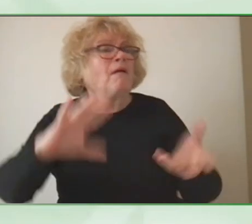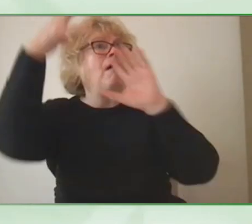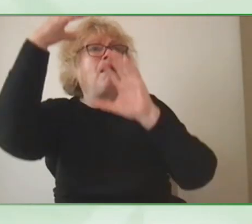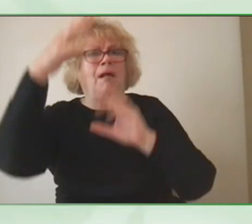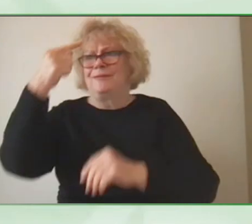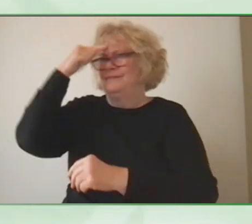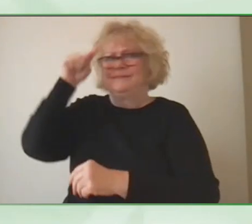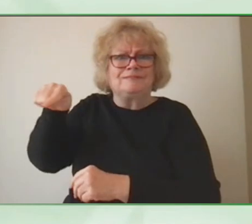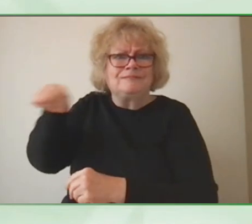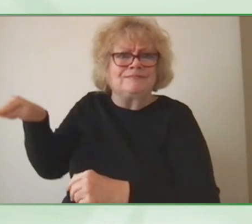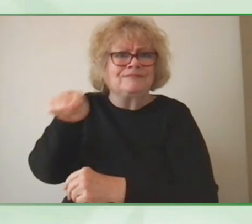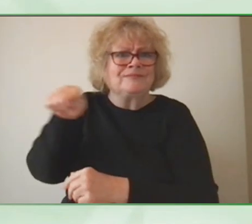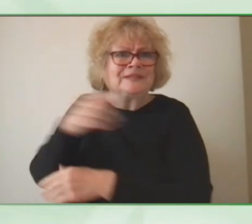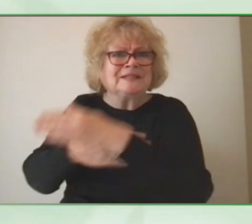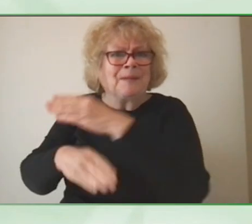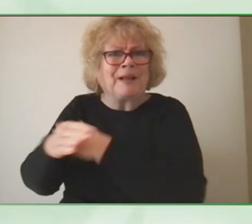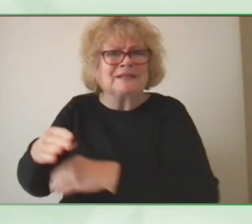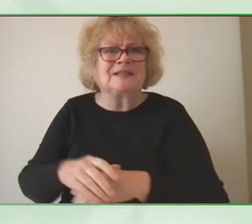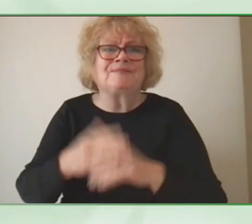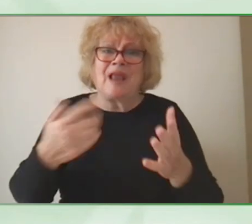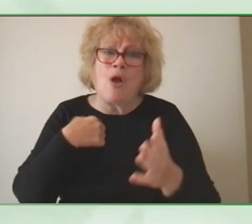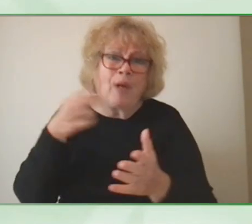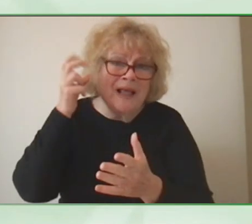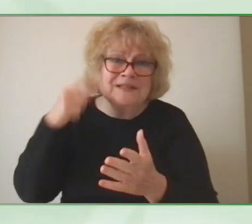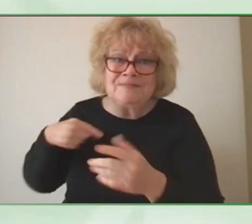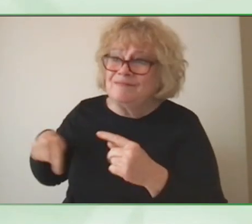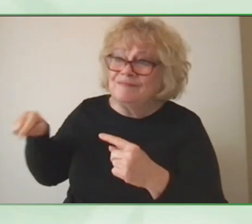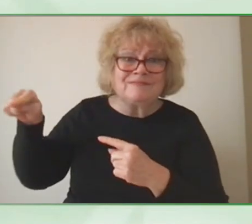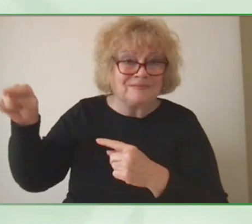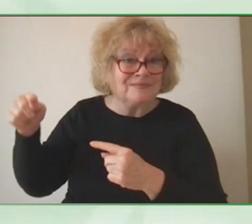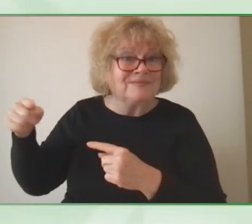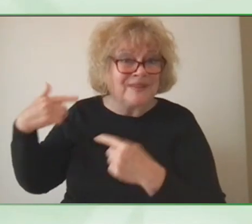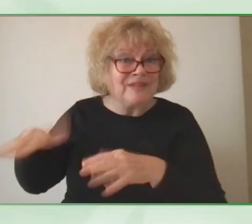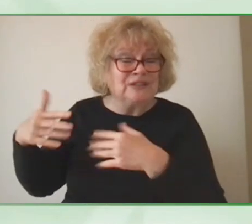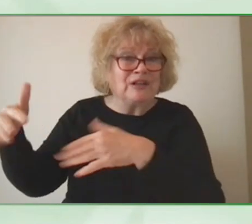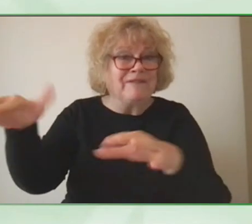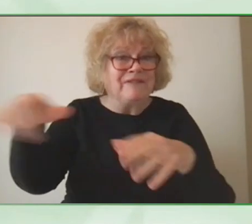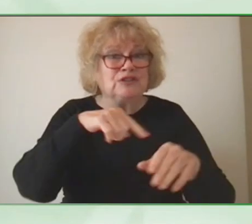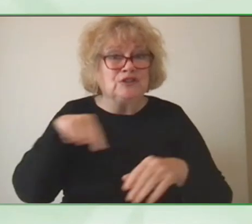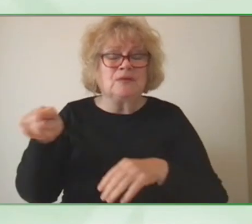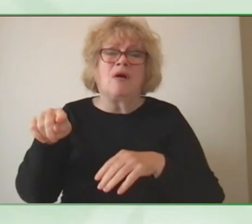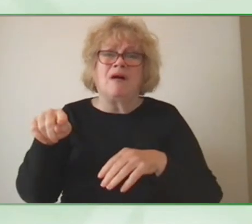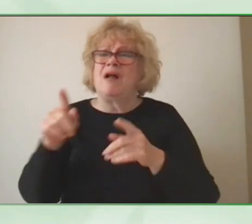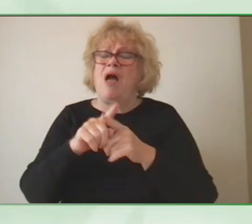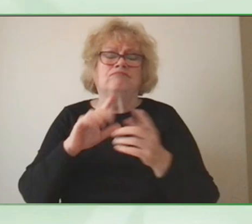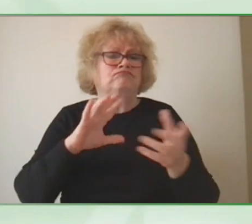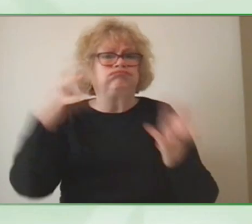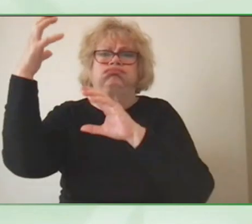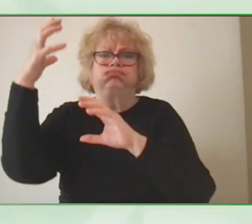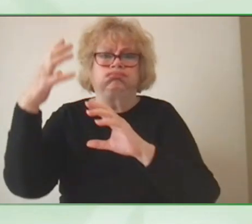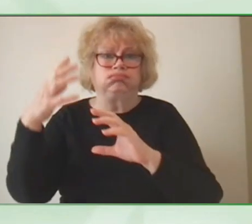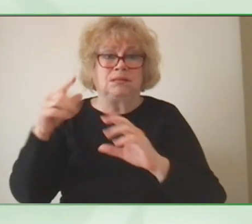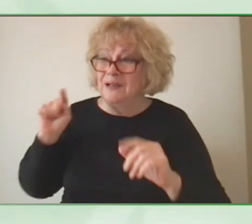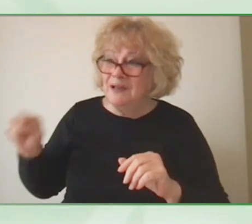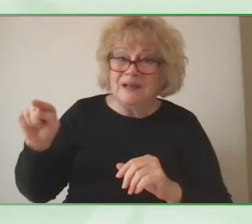has a very important story to tell. We're going to start with Yuliia, and I know Yuliia's story